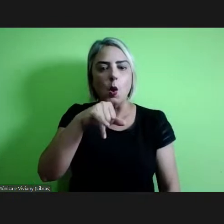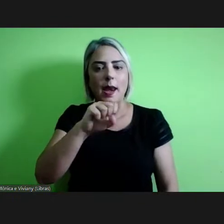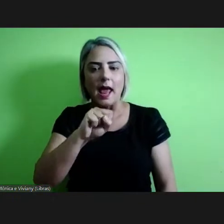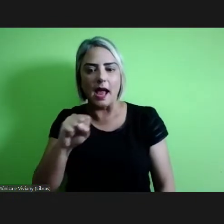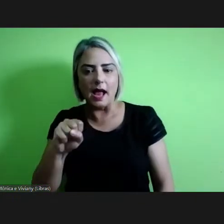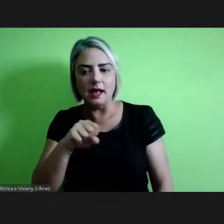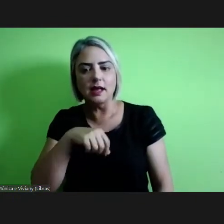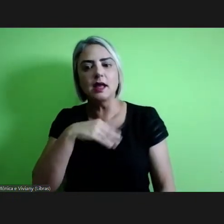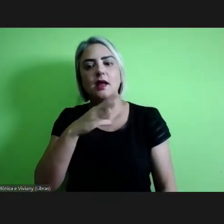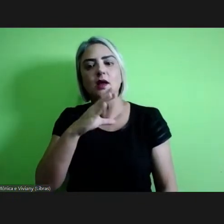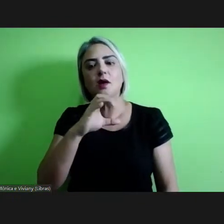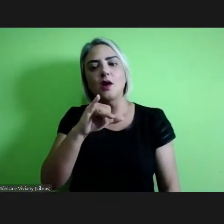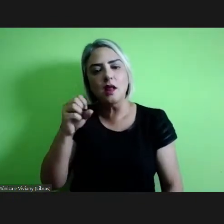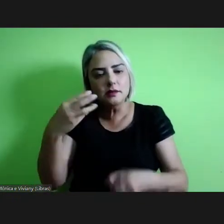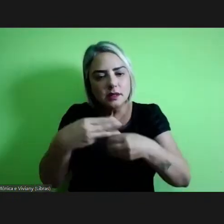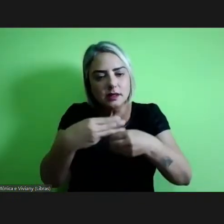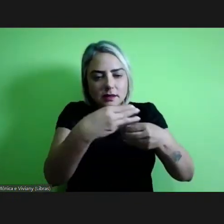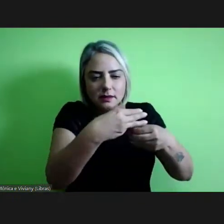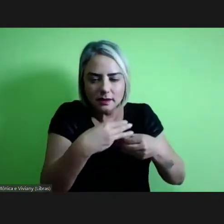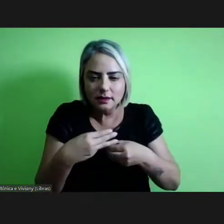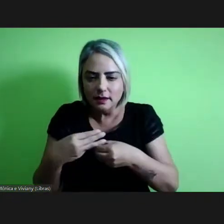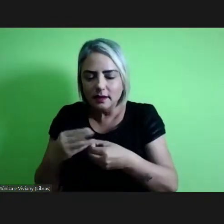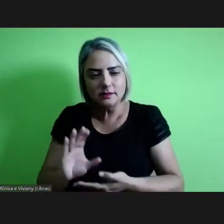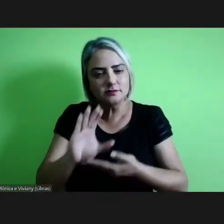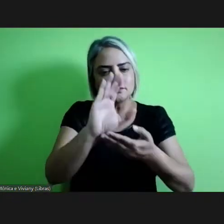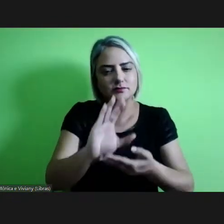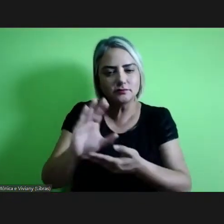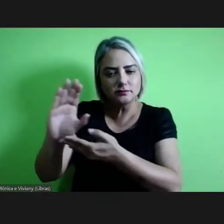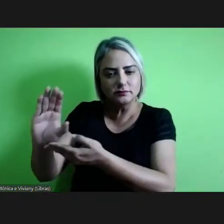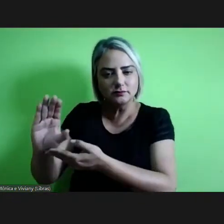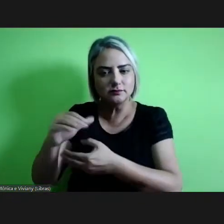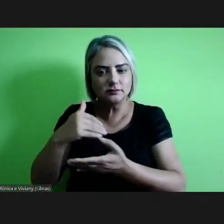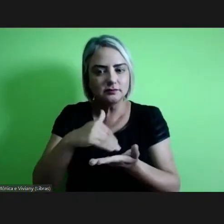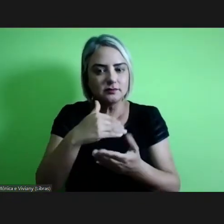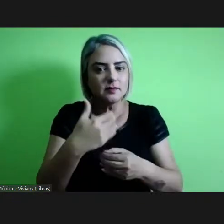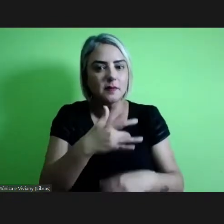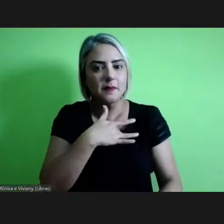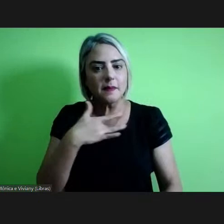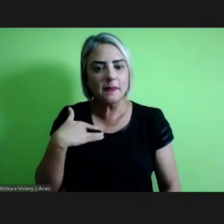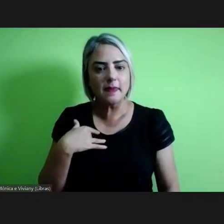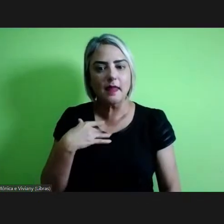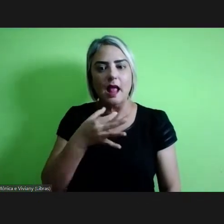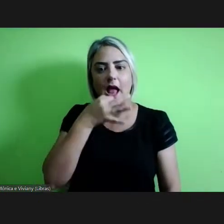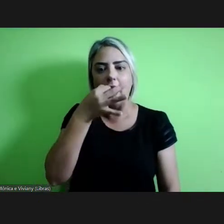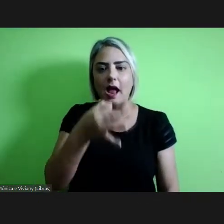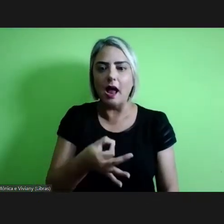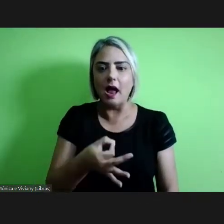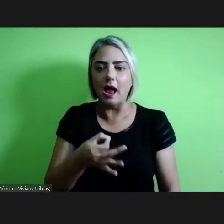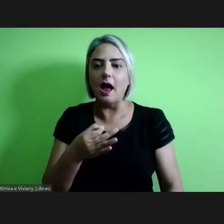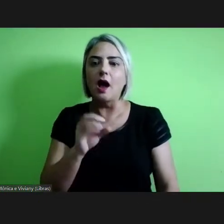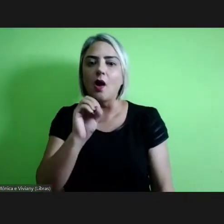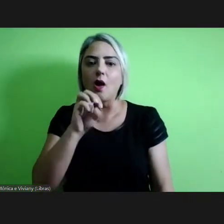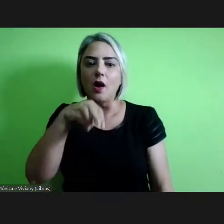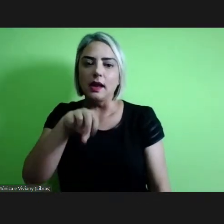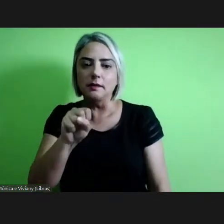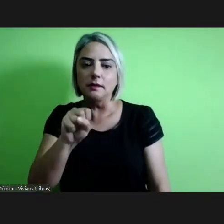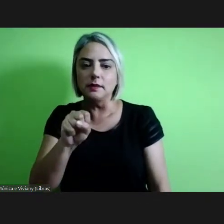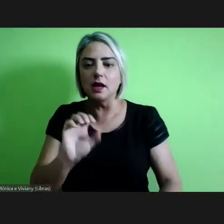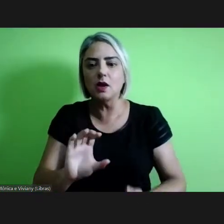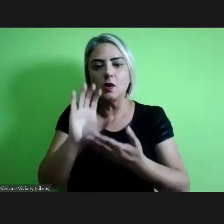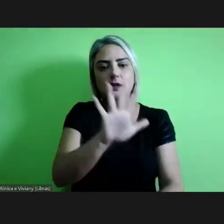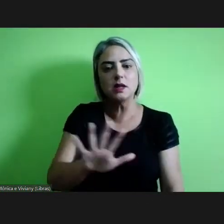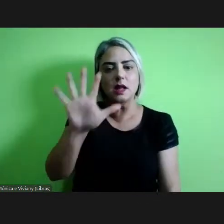perspective of PAHO and CONAS and CONASIMS, which is the National Secretary Council, the